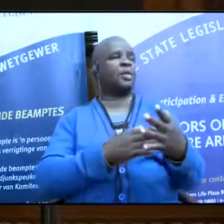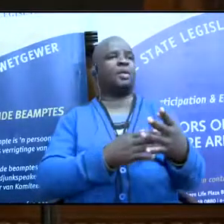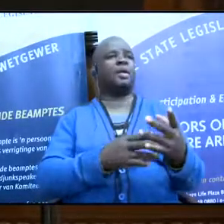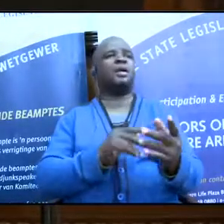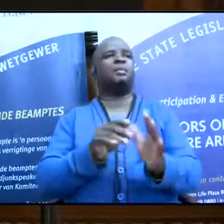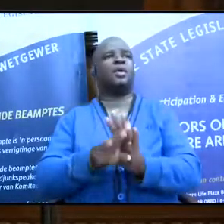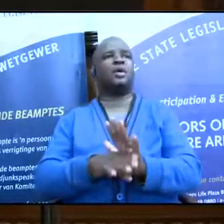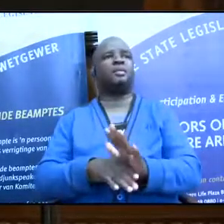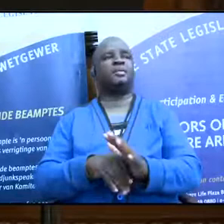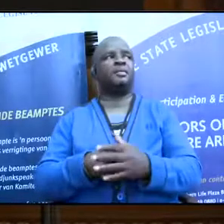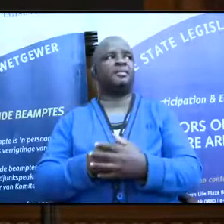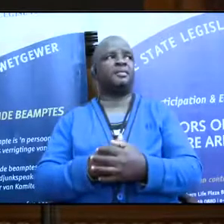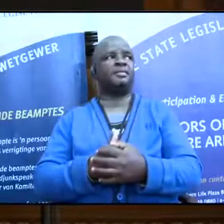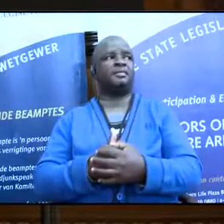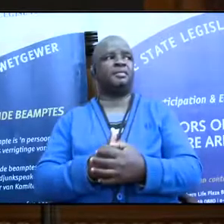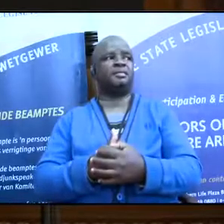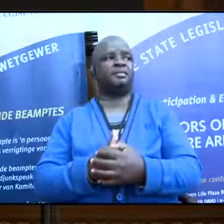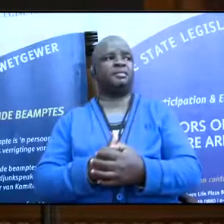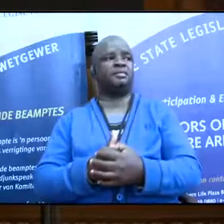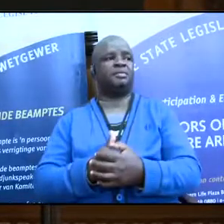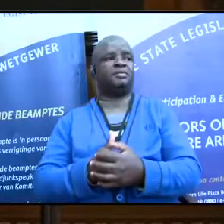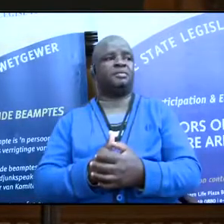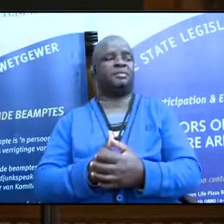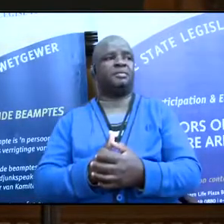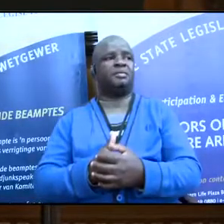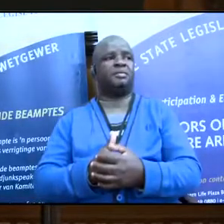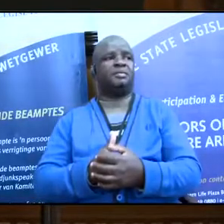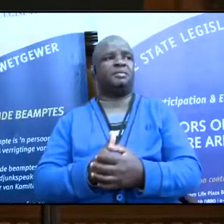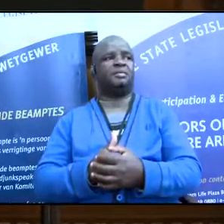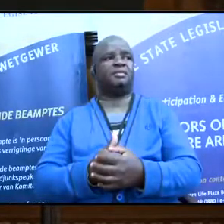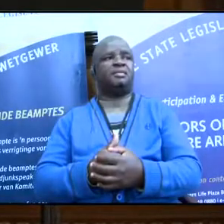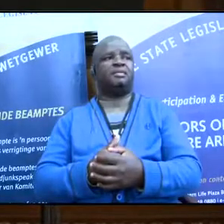that we envisaged to pursue